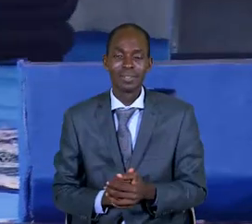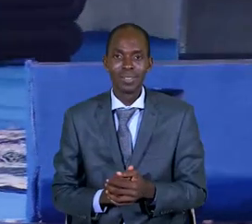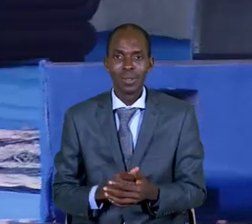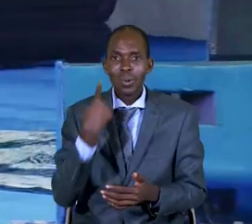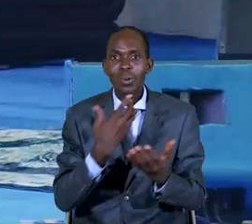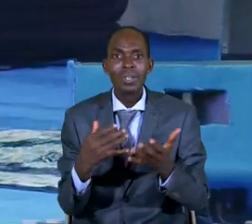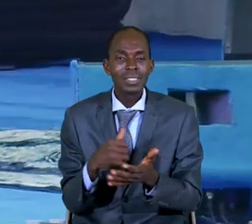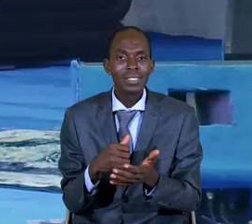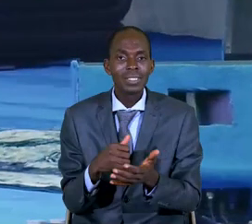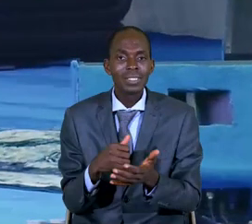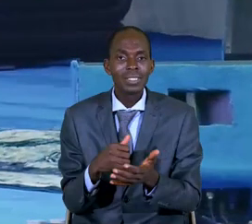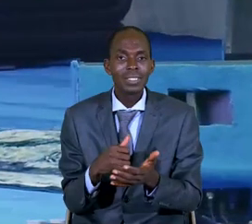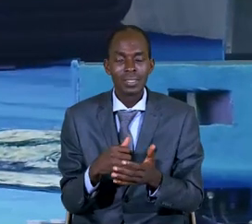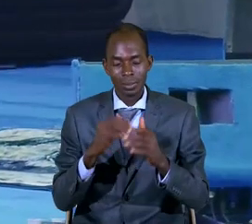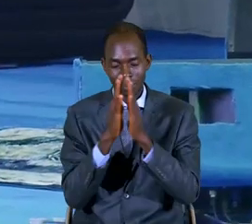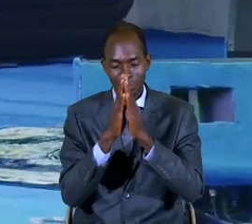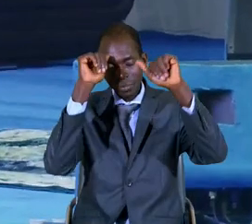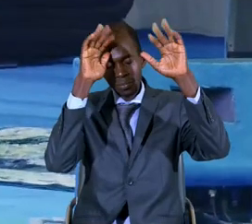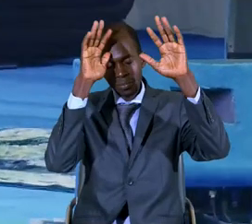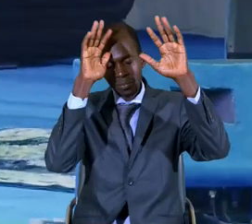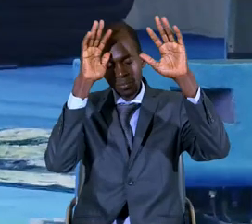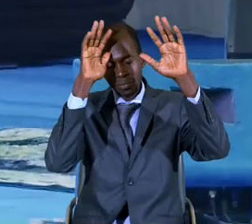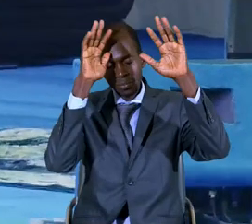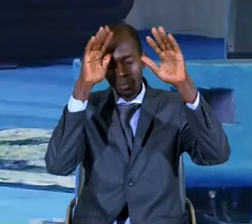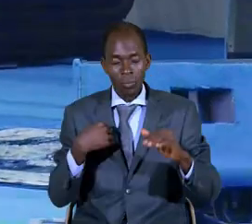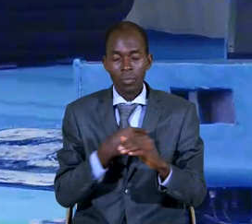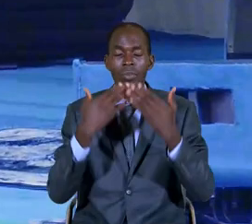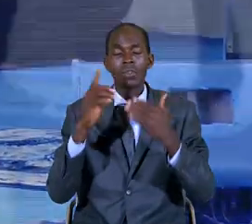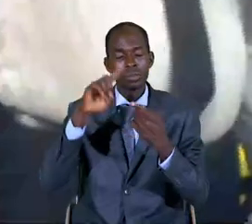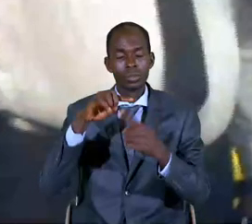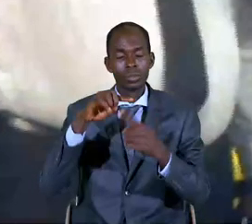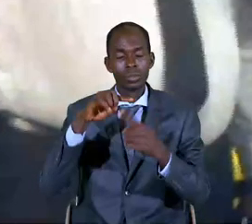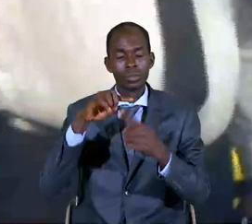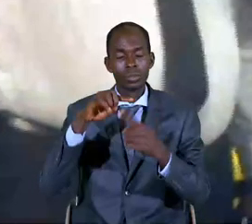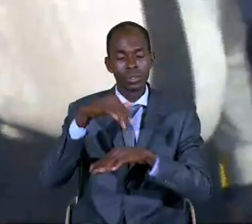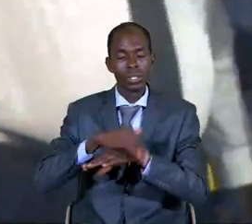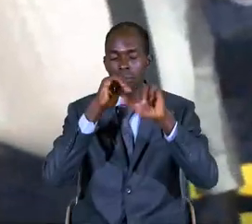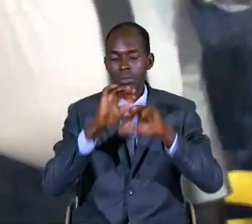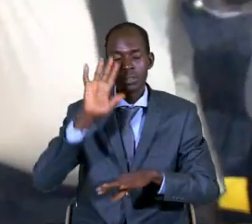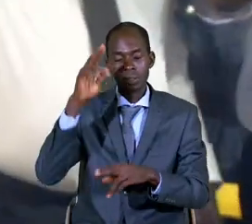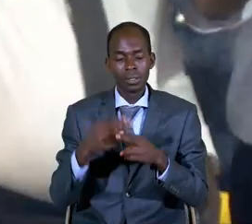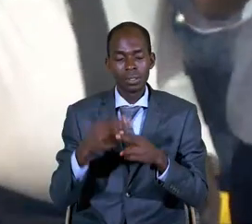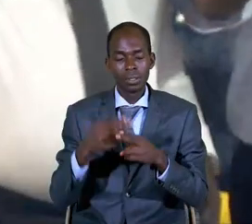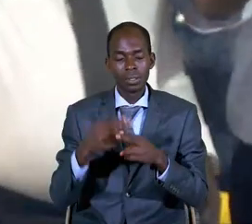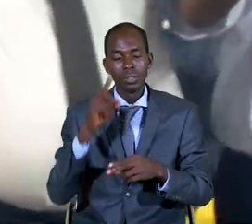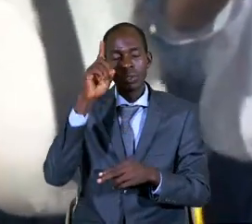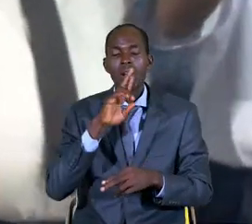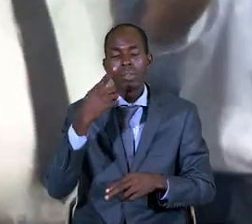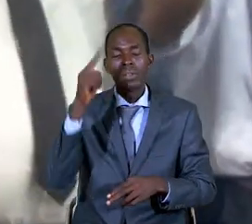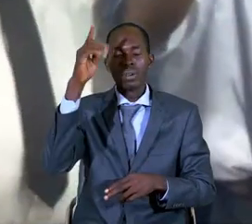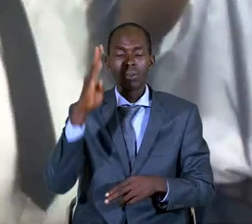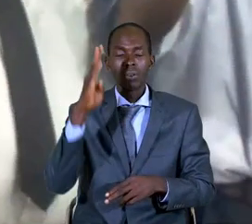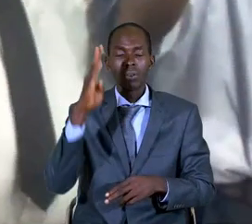there? Father, we thank you tonight and bless your name. You are the God of